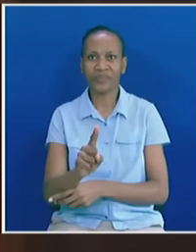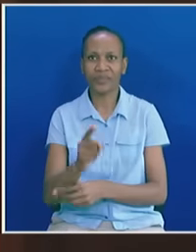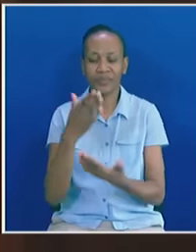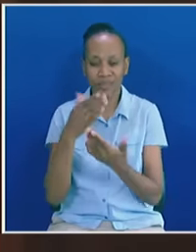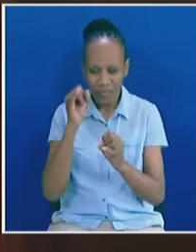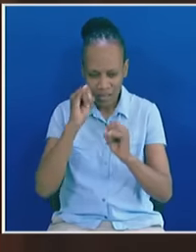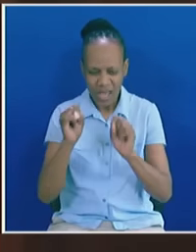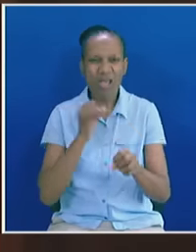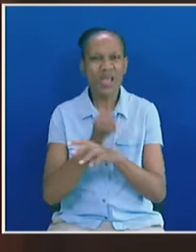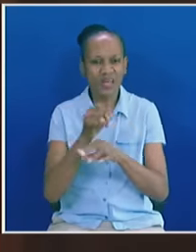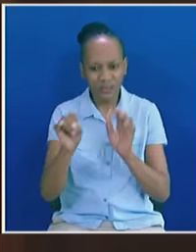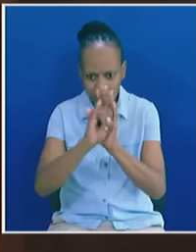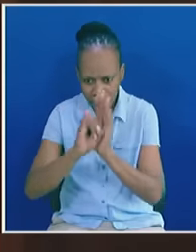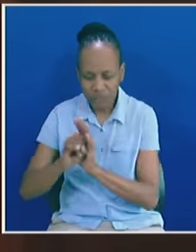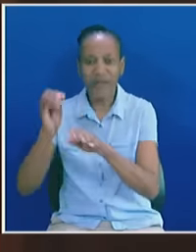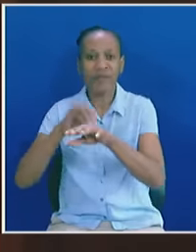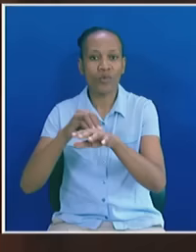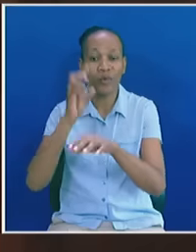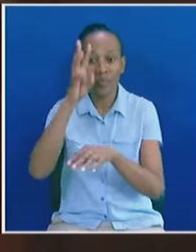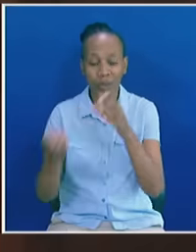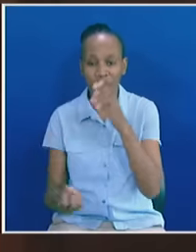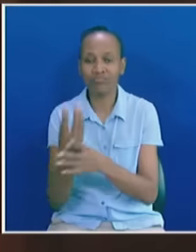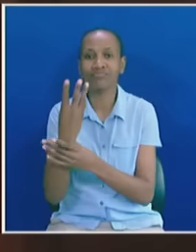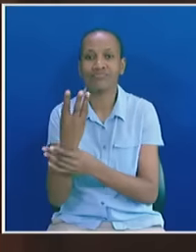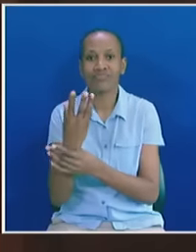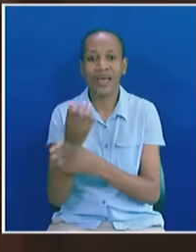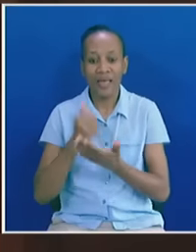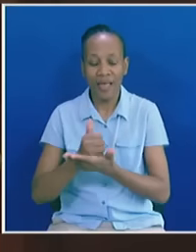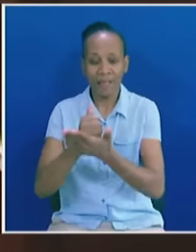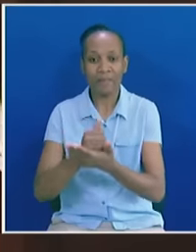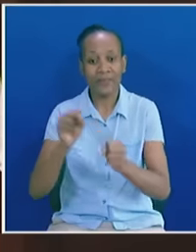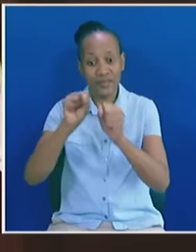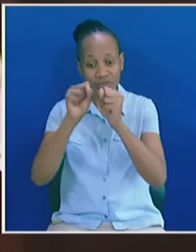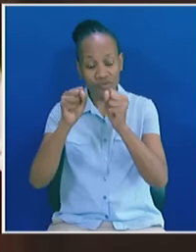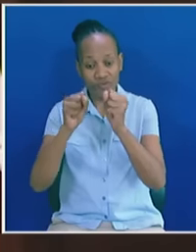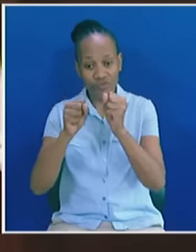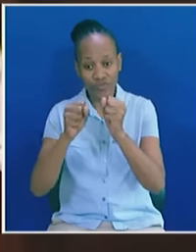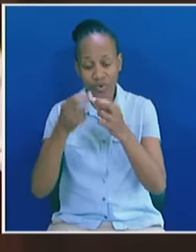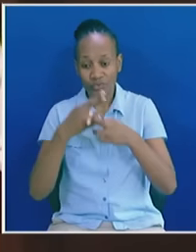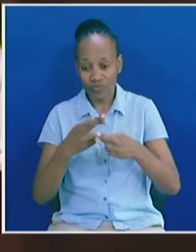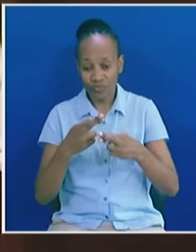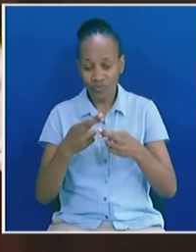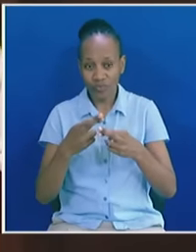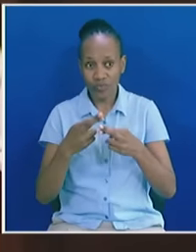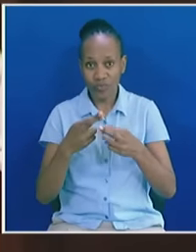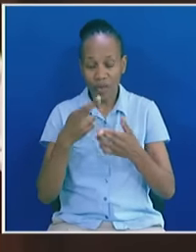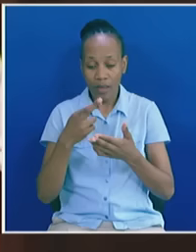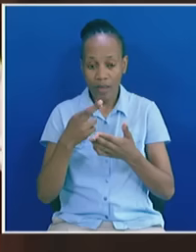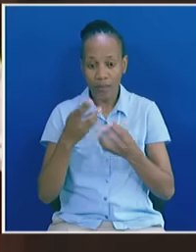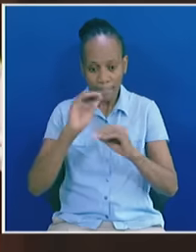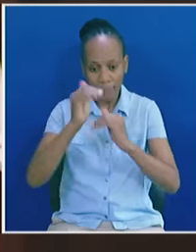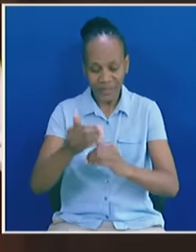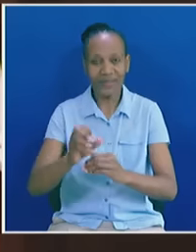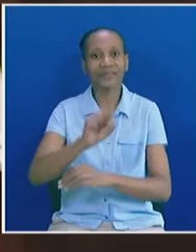unscrupulous intruders and hackers that threaten the security of our infrastructure and undermine our resolve to protect our